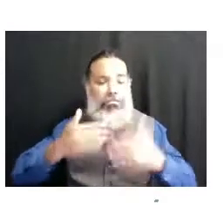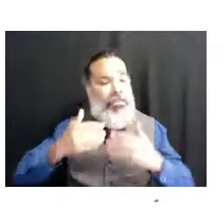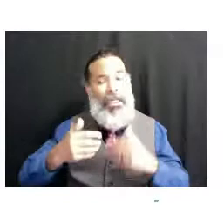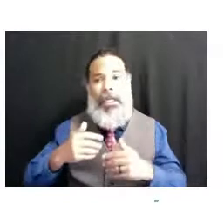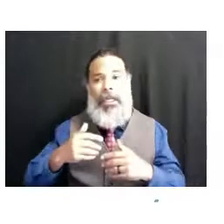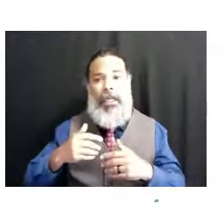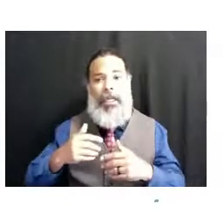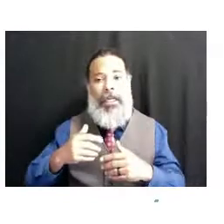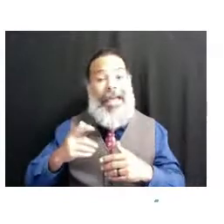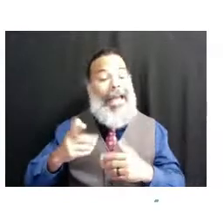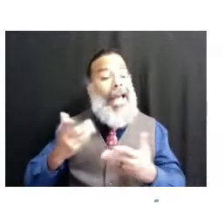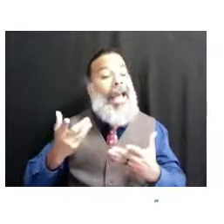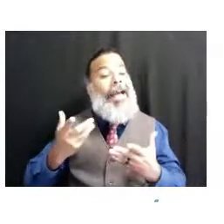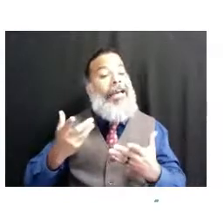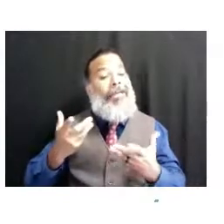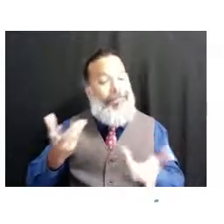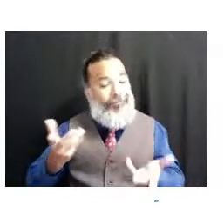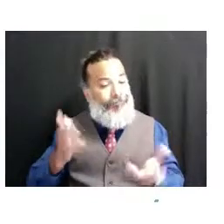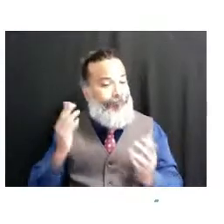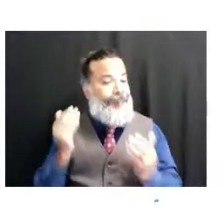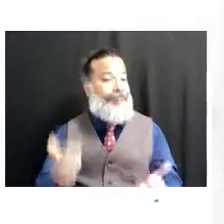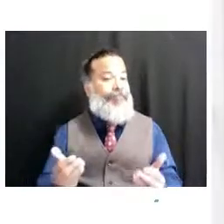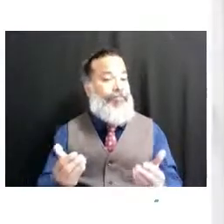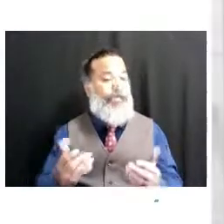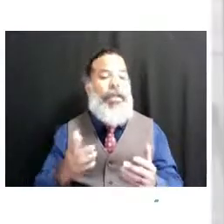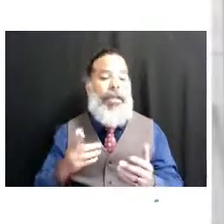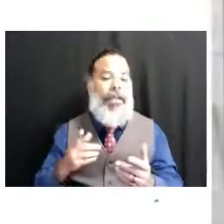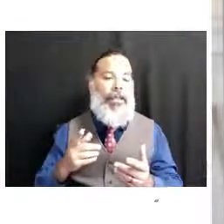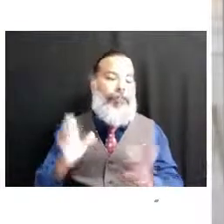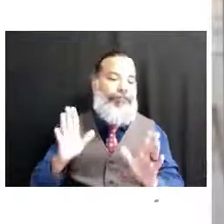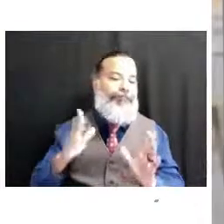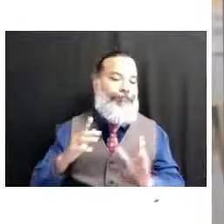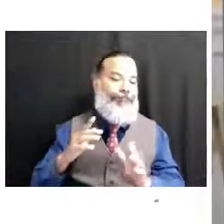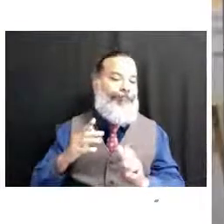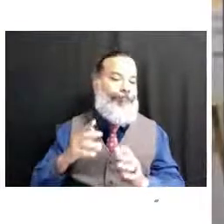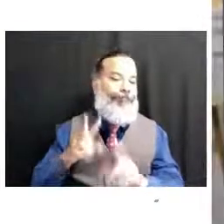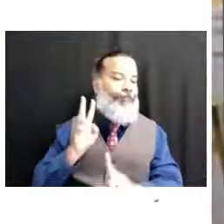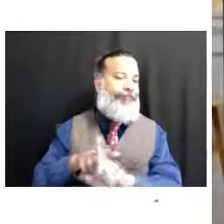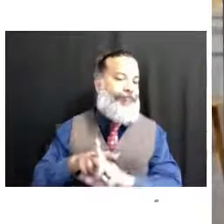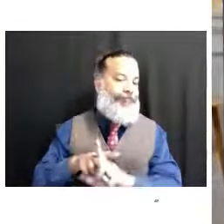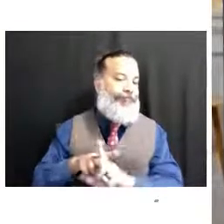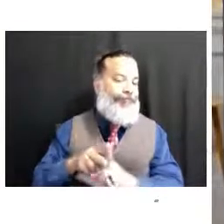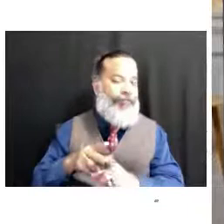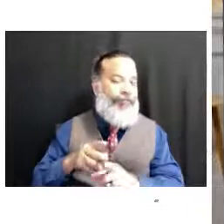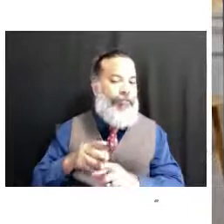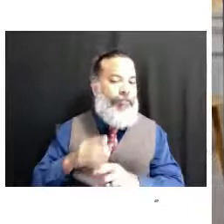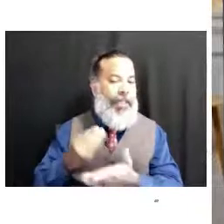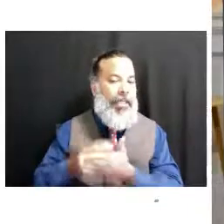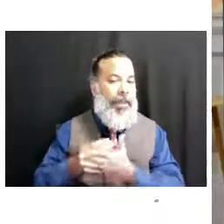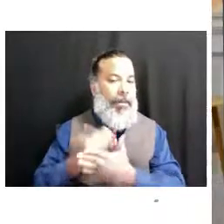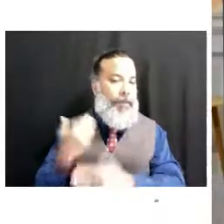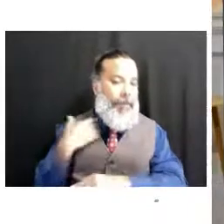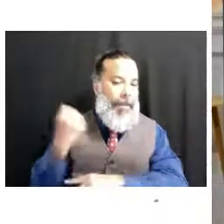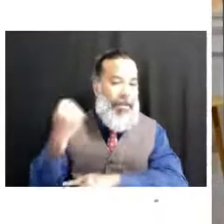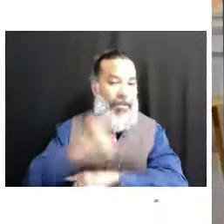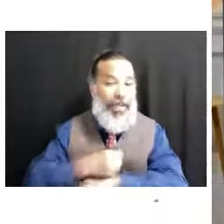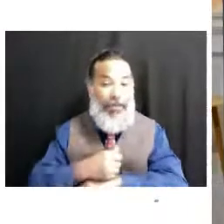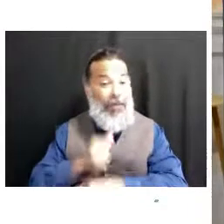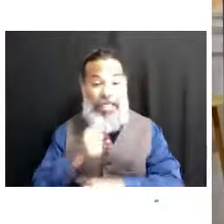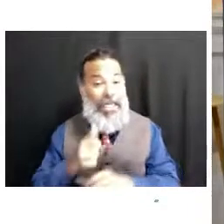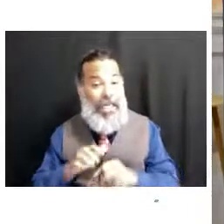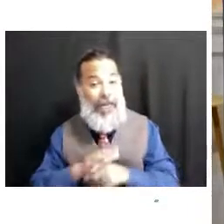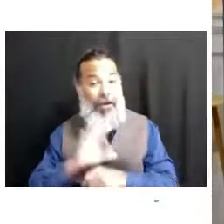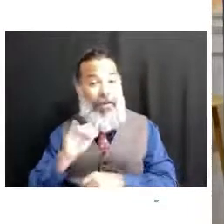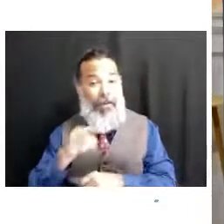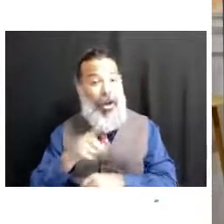And consequently, he declares bankruptcy. And in those days, if no one covered a bond for you,